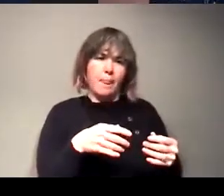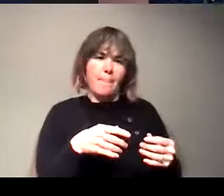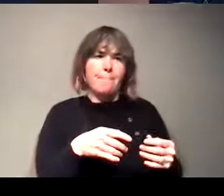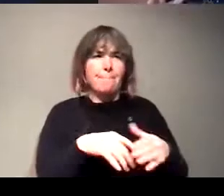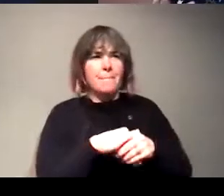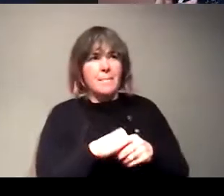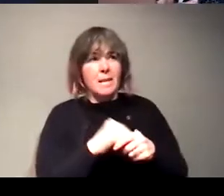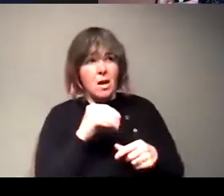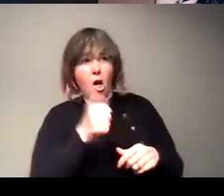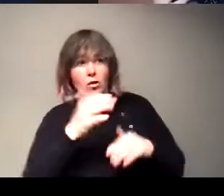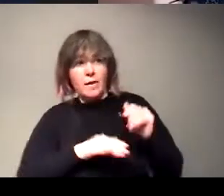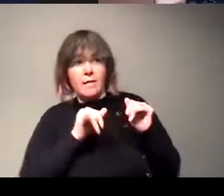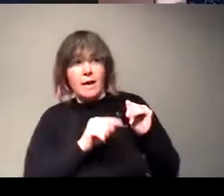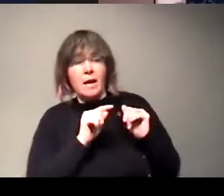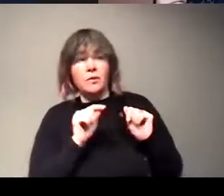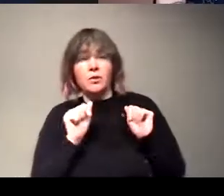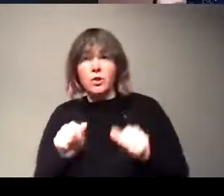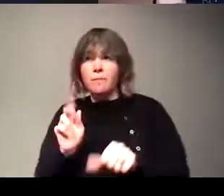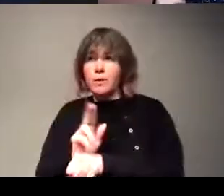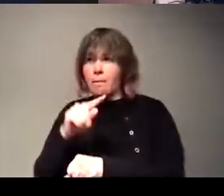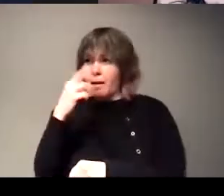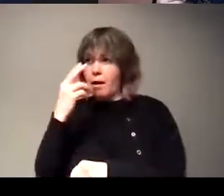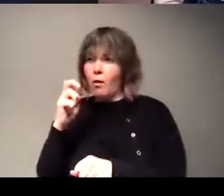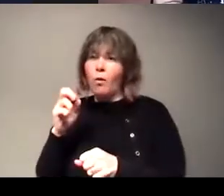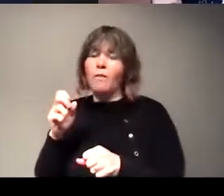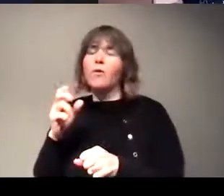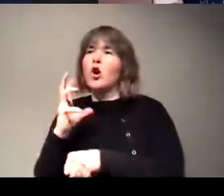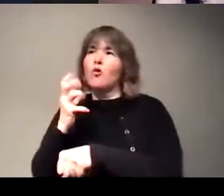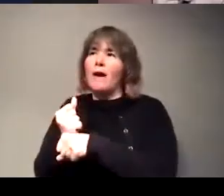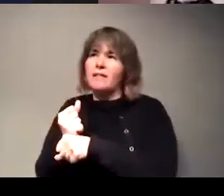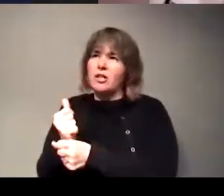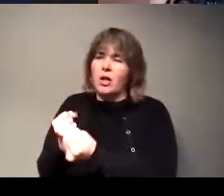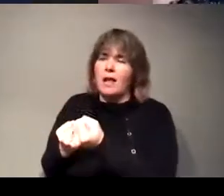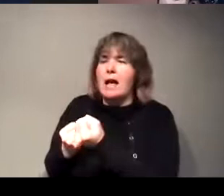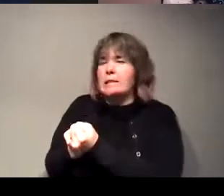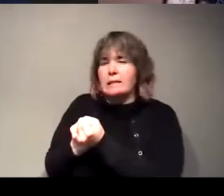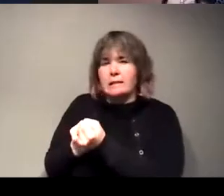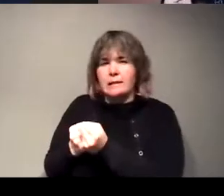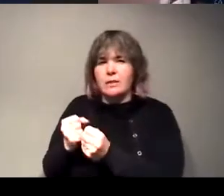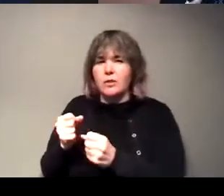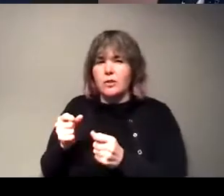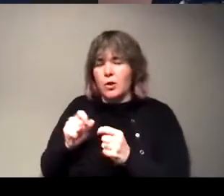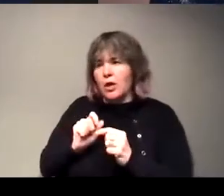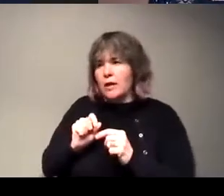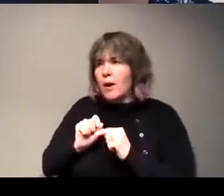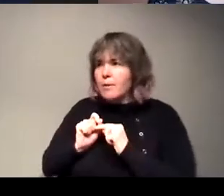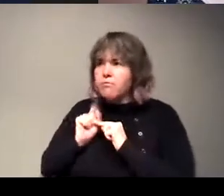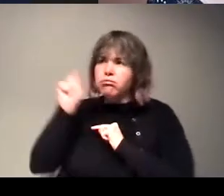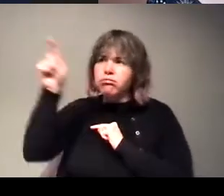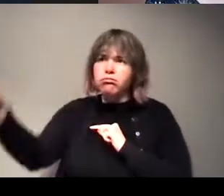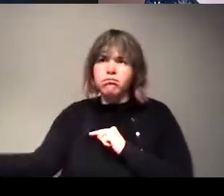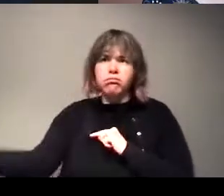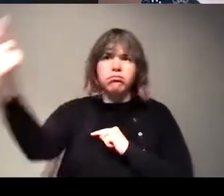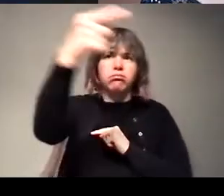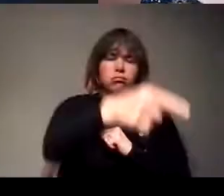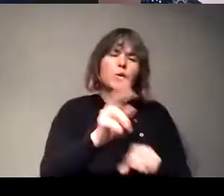Outside of that, you could be using the black hole for like a gravitational assist to like kind of slingshot you around. We use gravitational